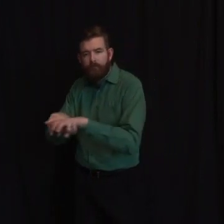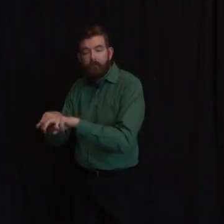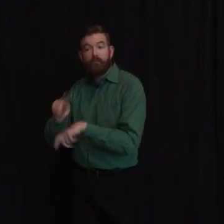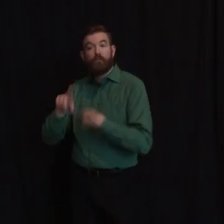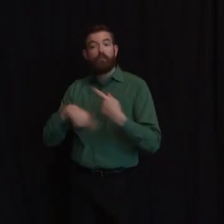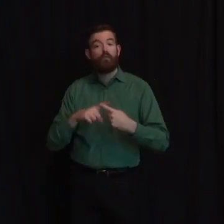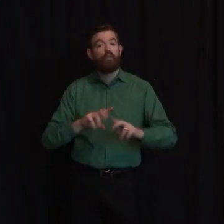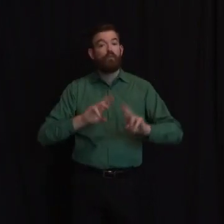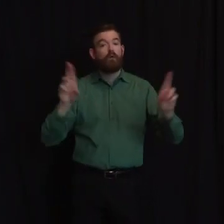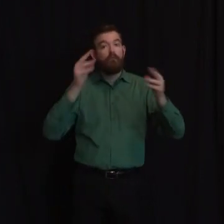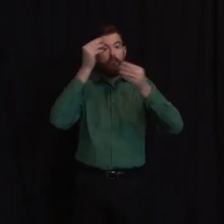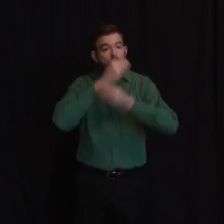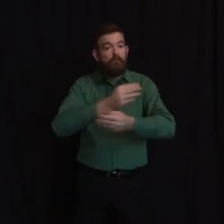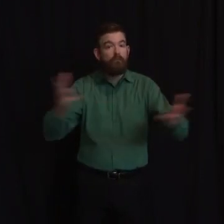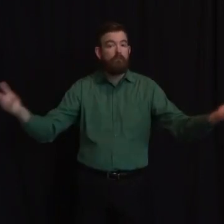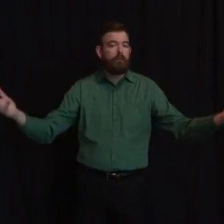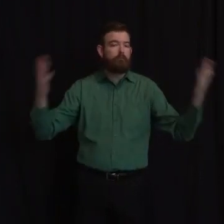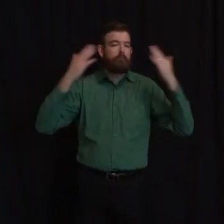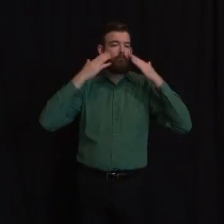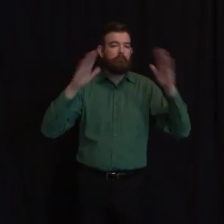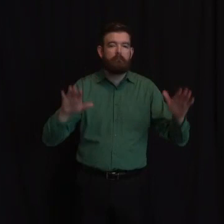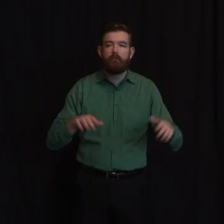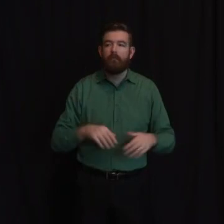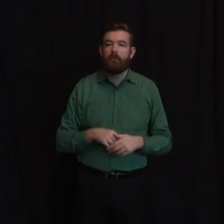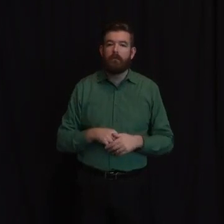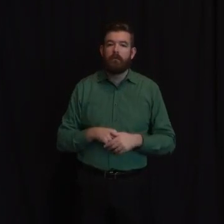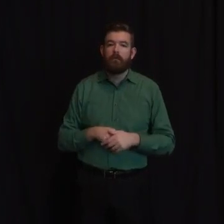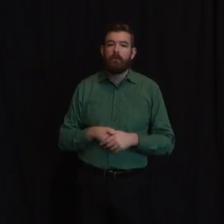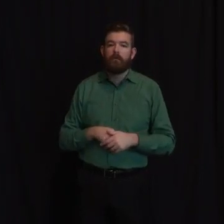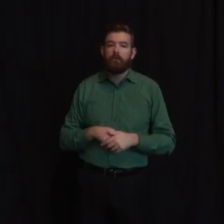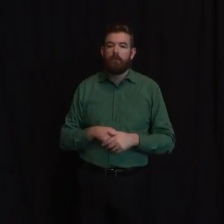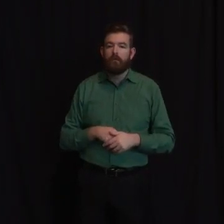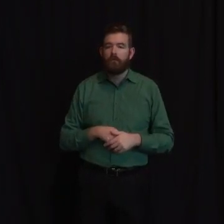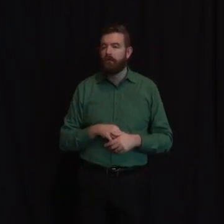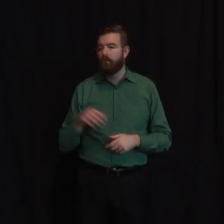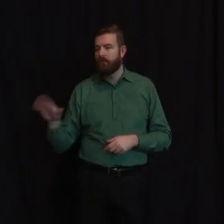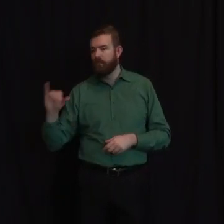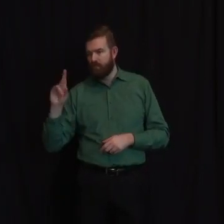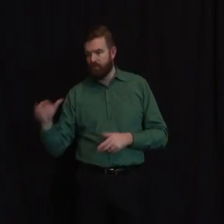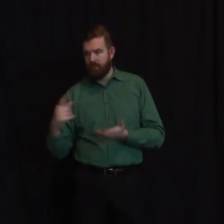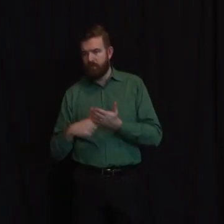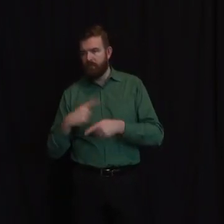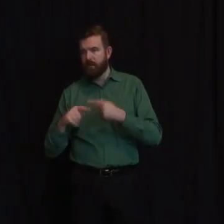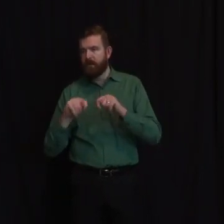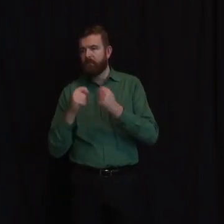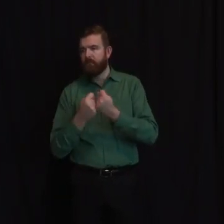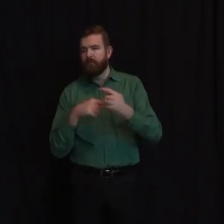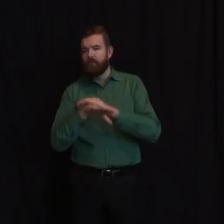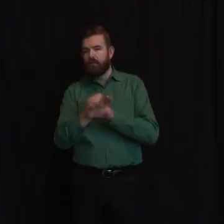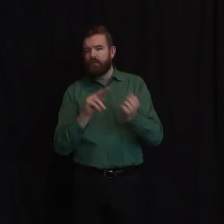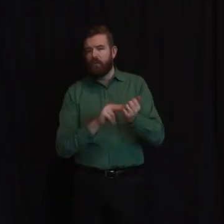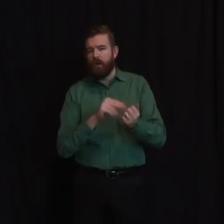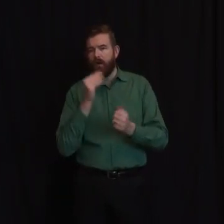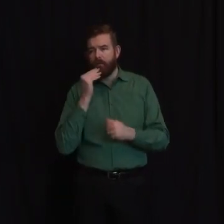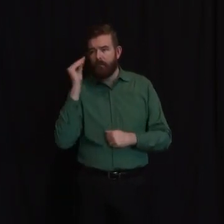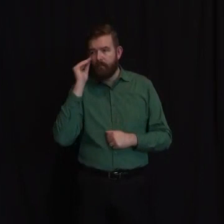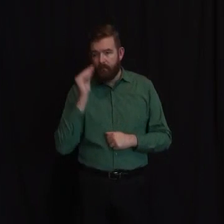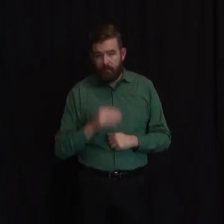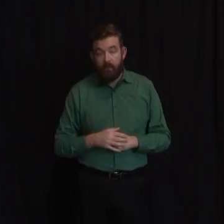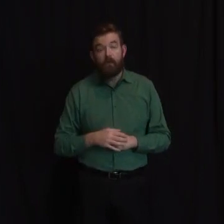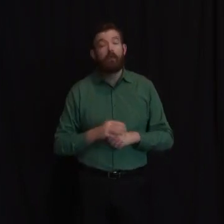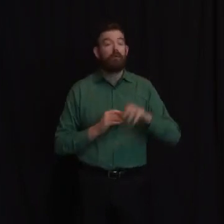and I'm going to make this a general comment, and Judy and I will both keep it that way. On the veterans' homes,